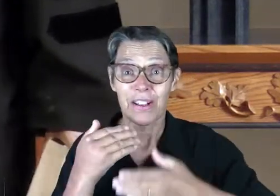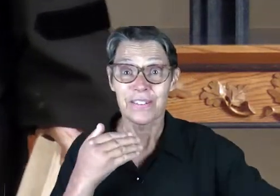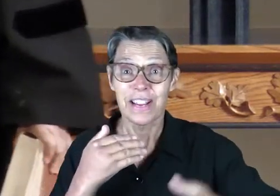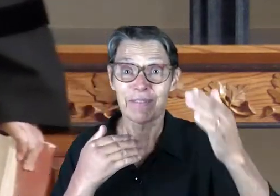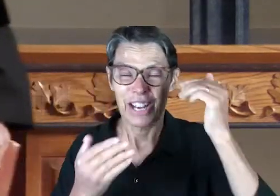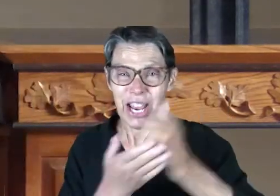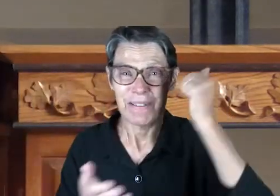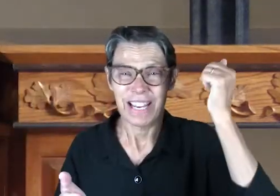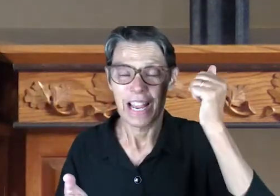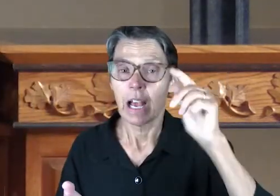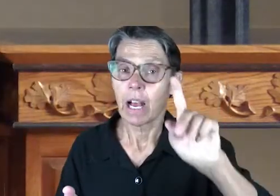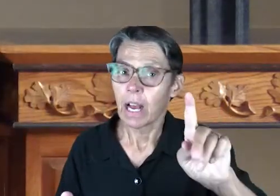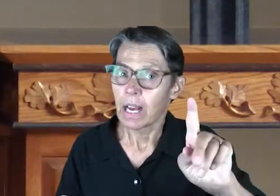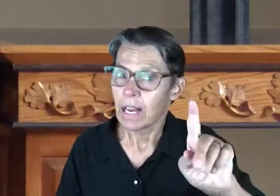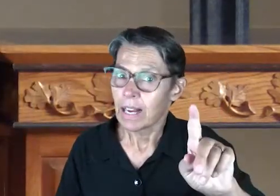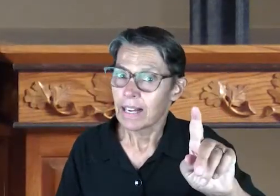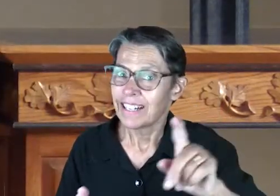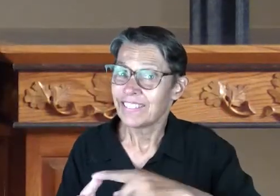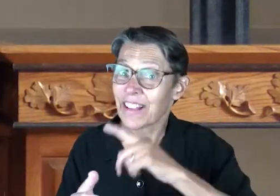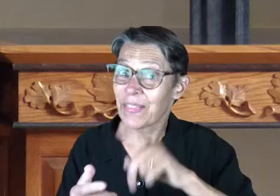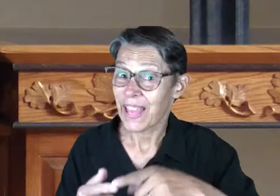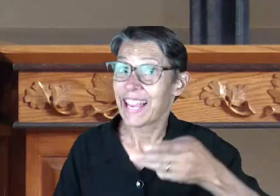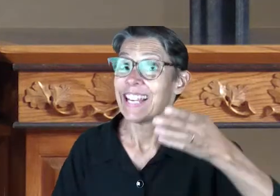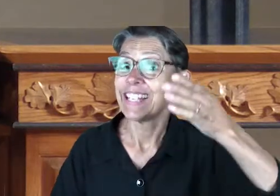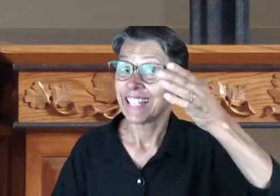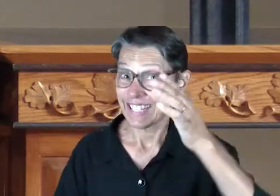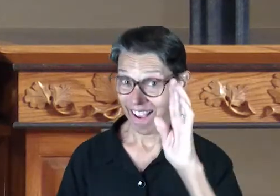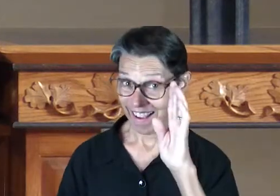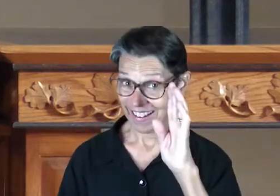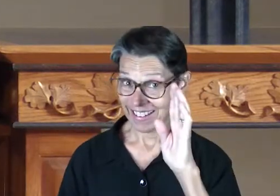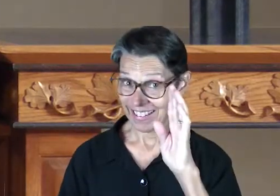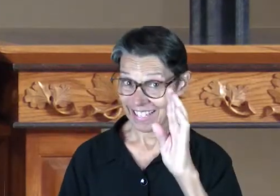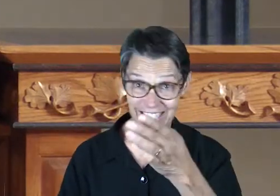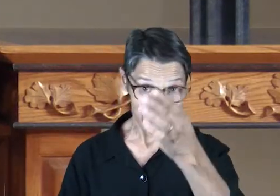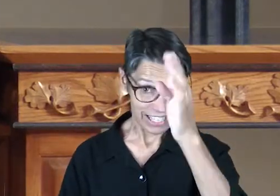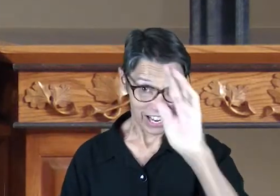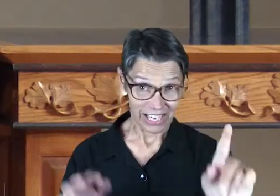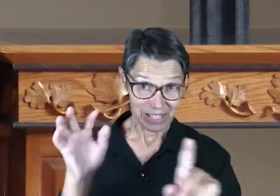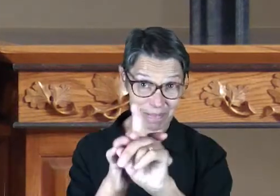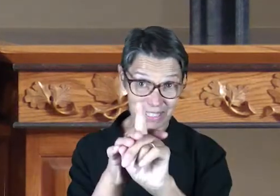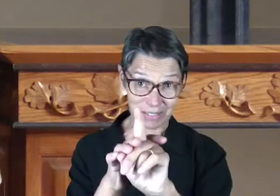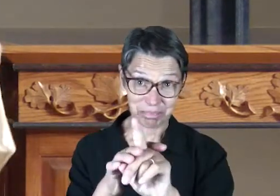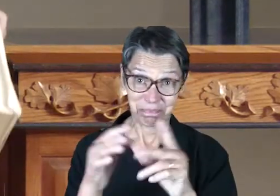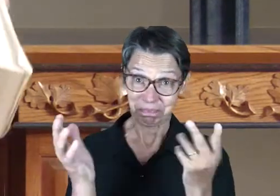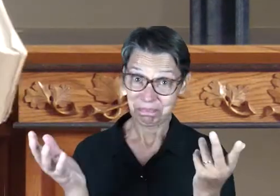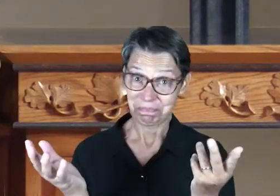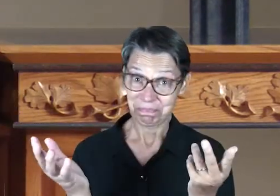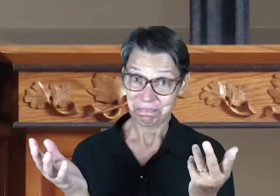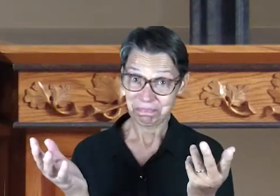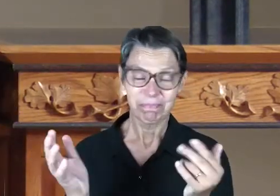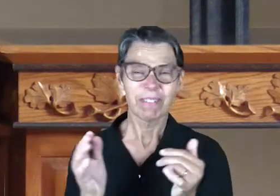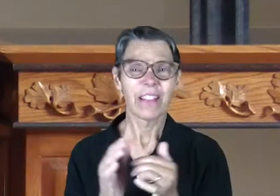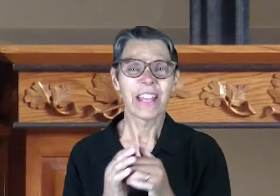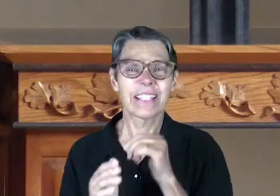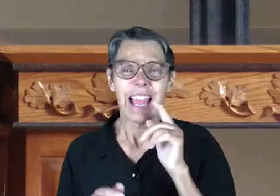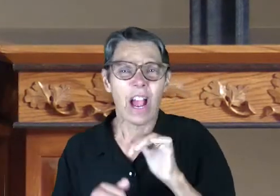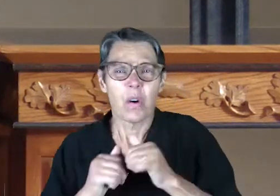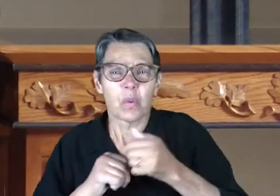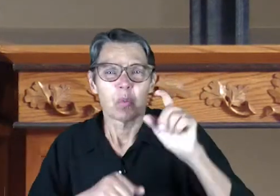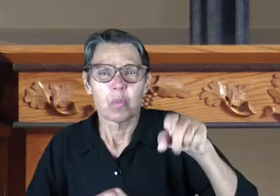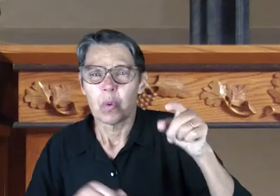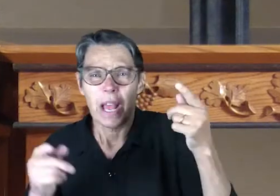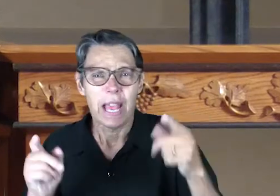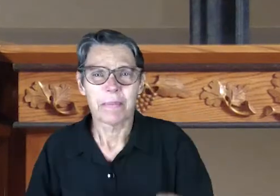But then God appears. See, that's really not supposed to be the way it happens, at least the way we understand fairy